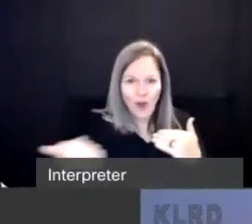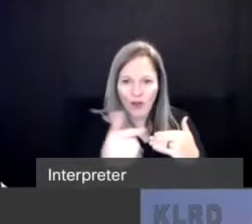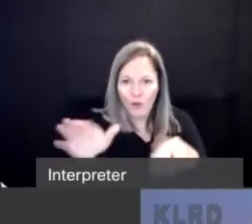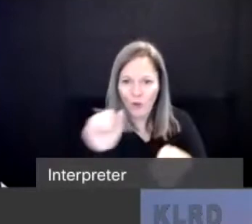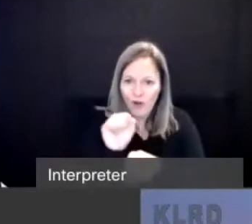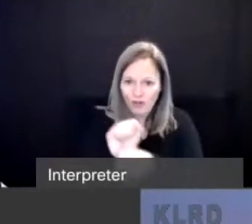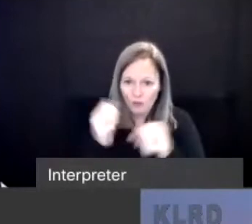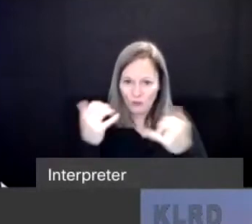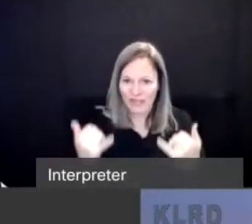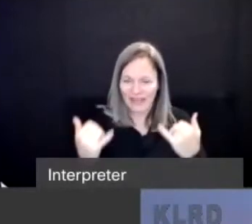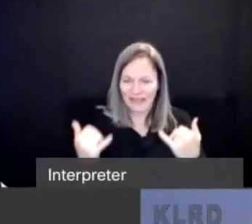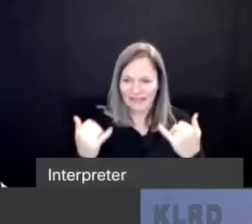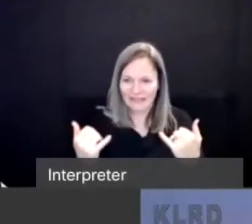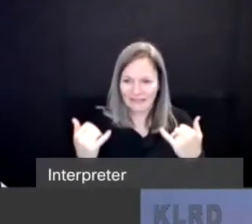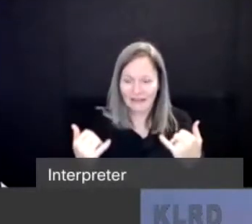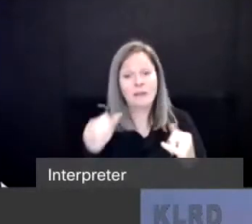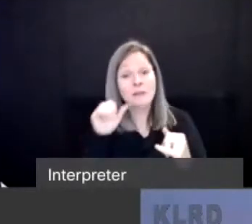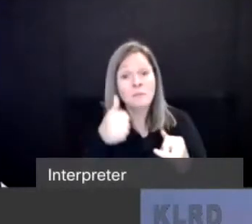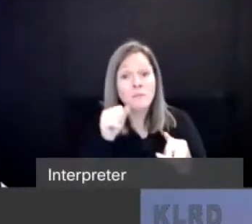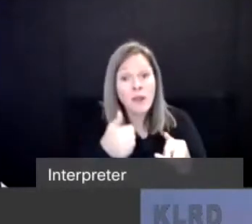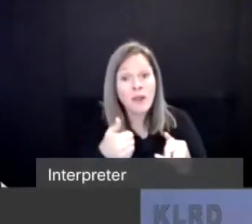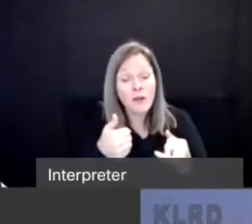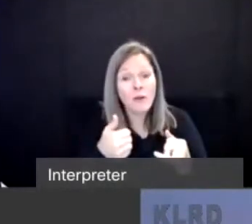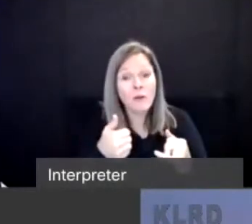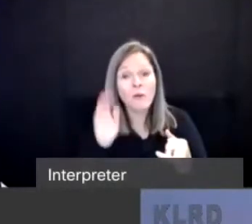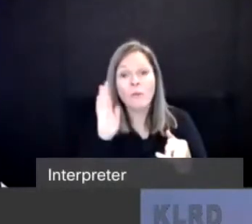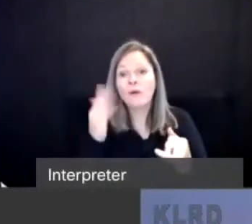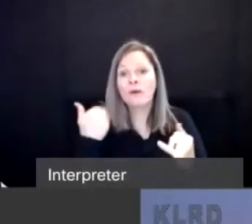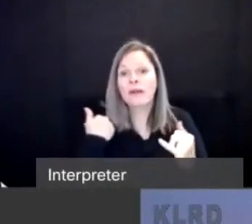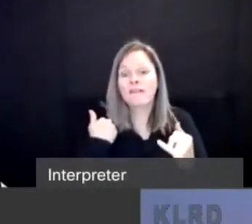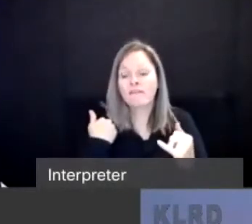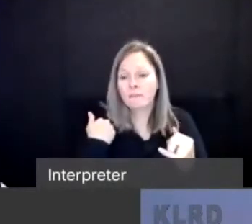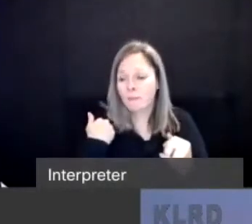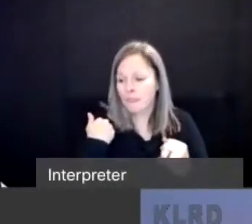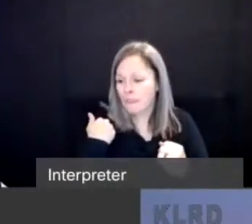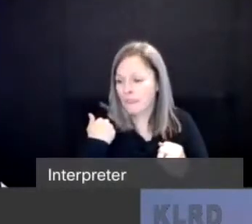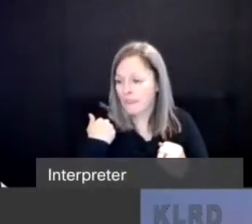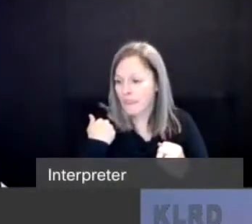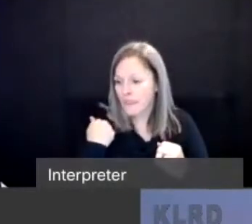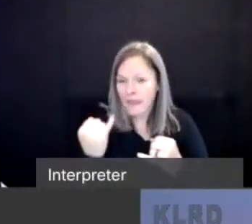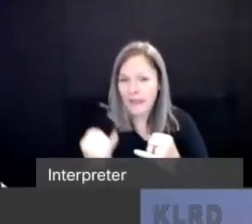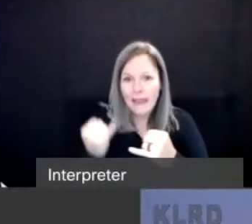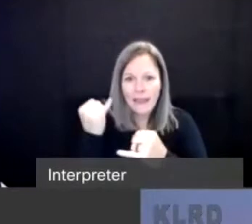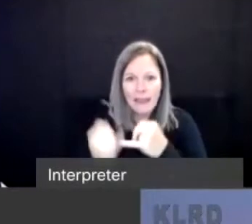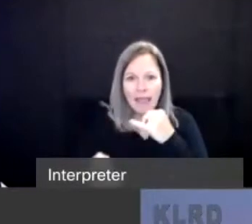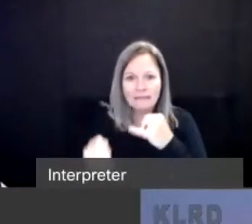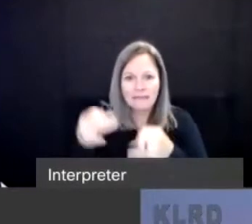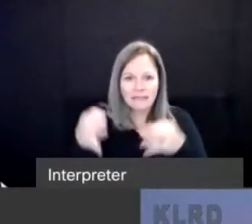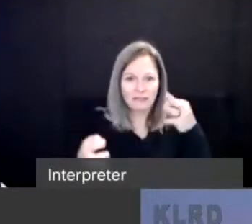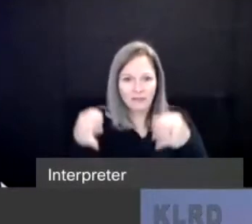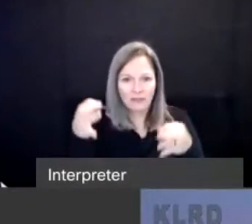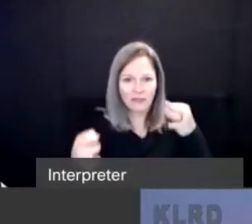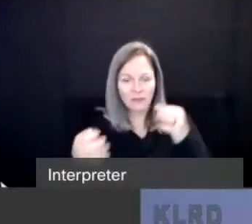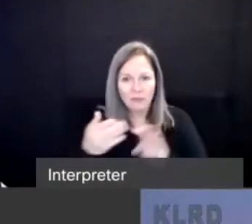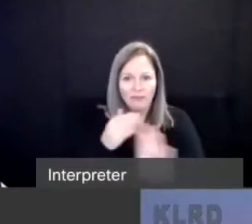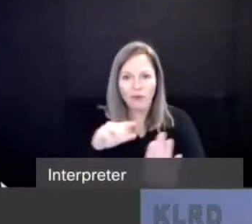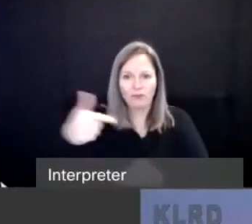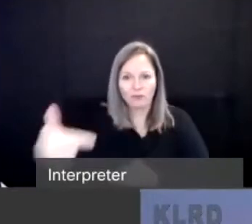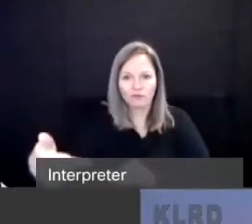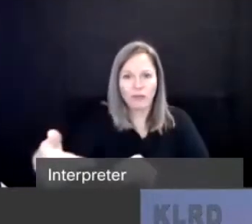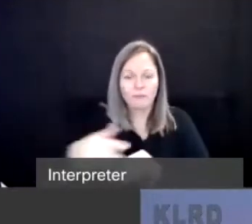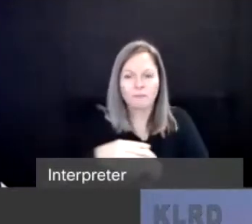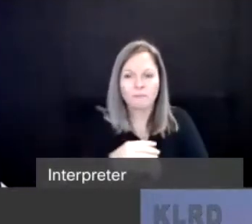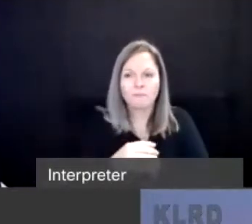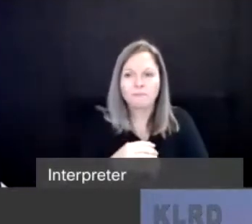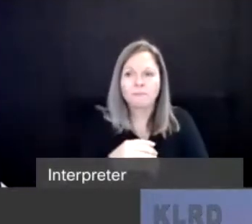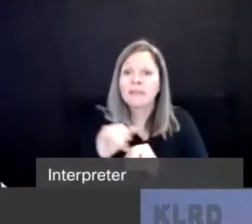today. Tomorrow we will have our last hearing before turnaround. If we